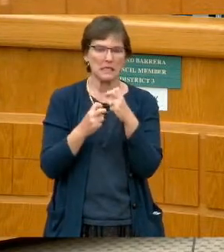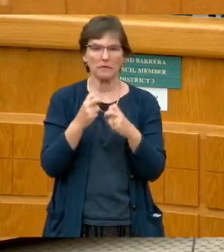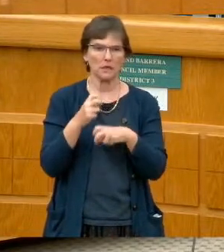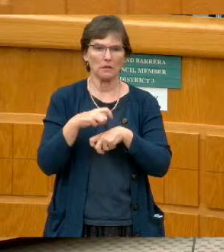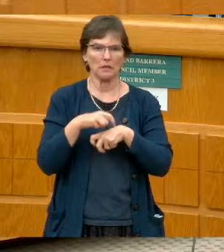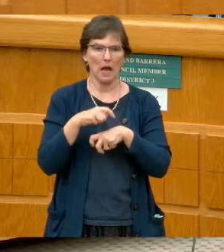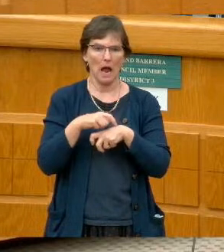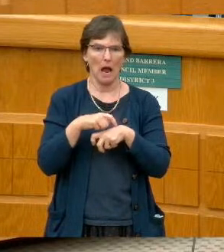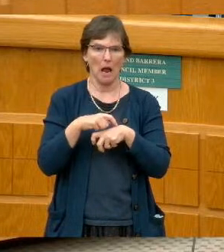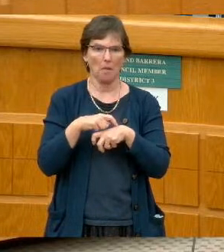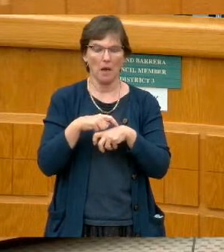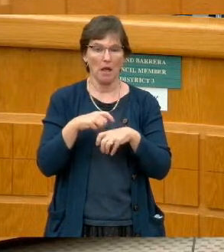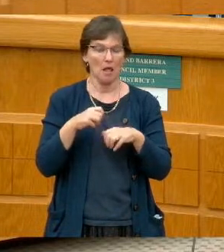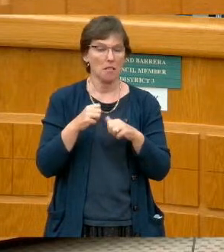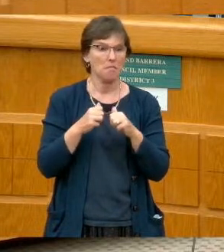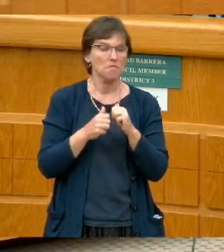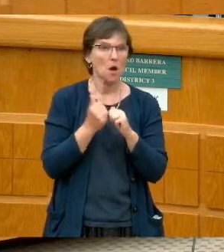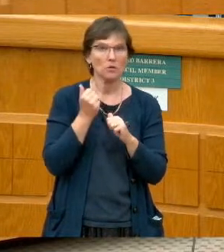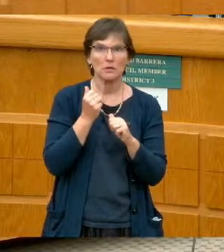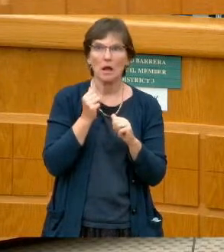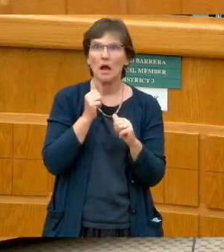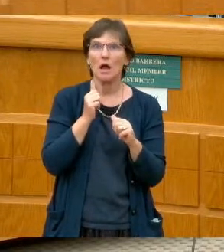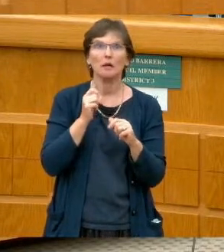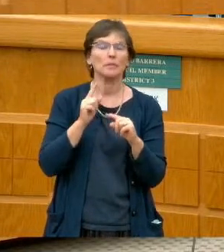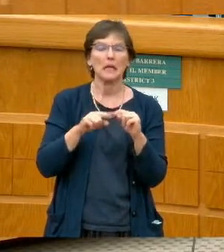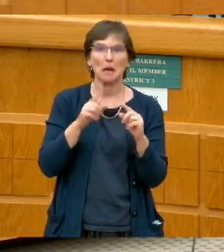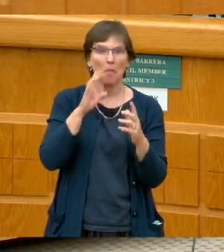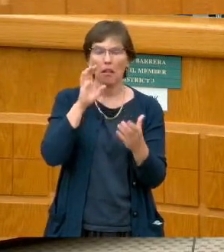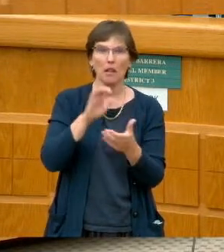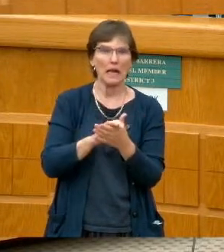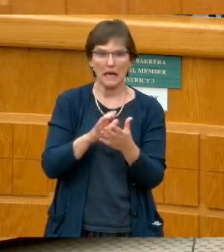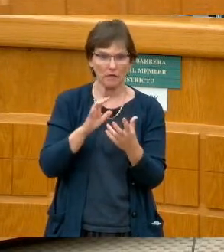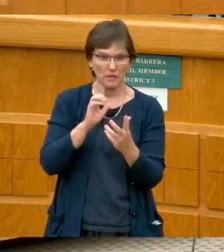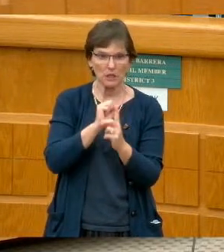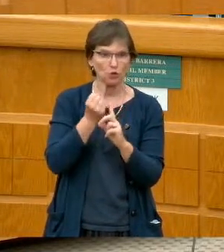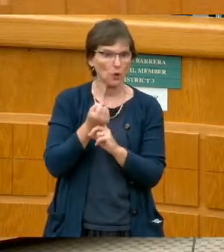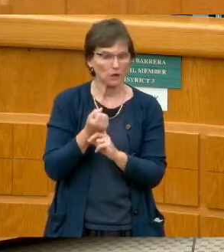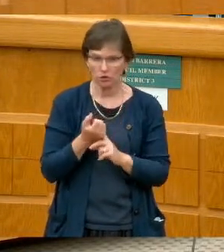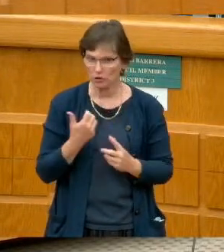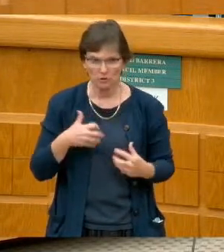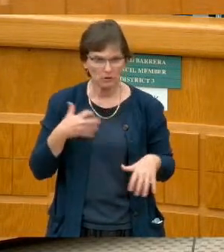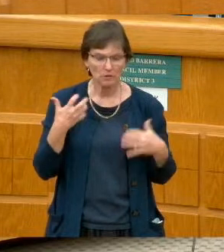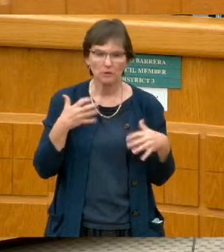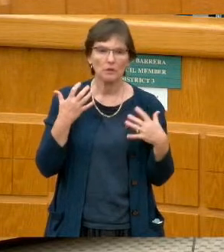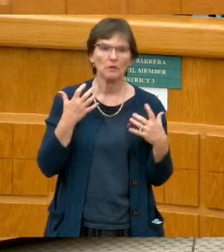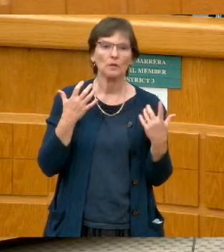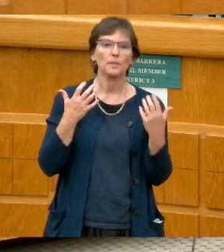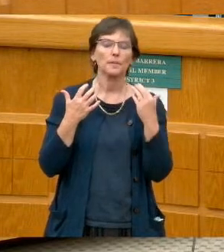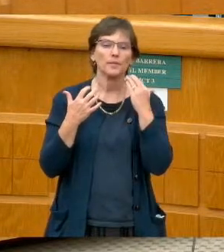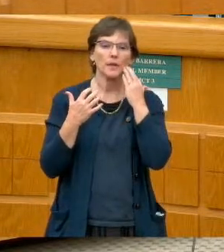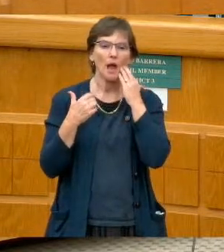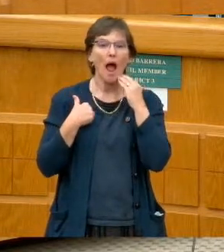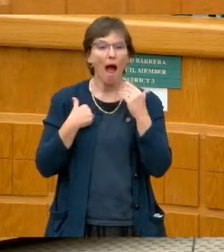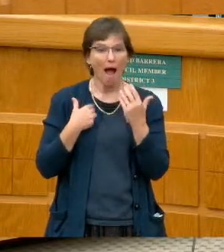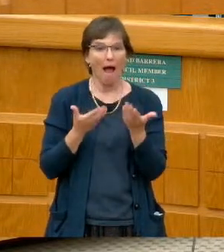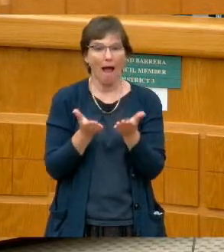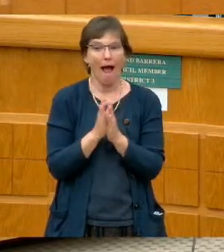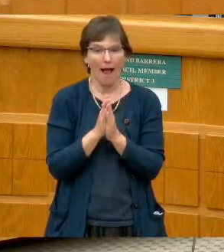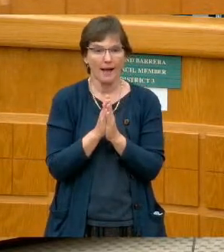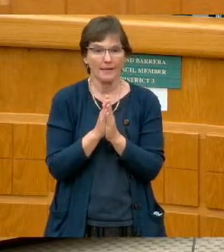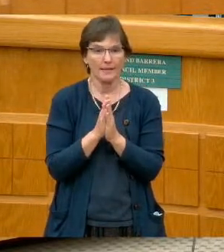most difficult of times, in the most unbelievable circumstances. And I ask